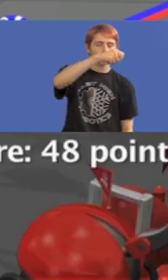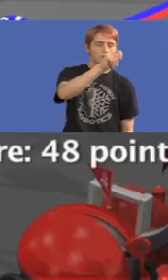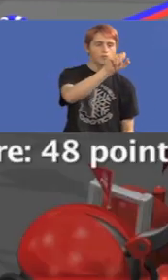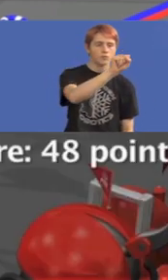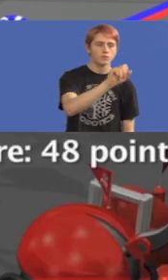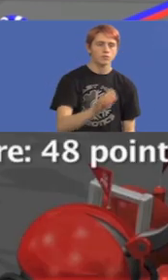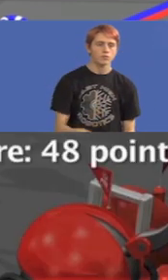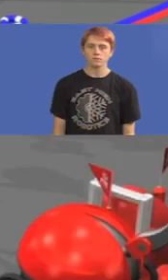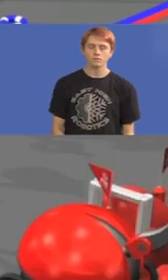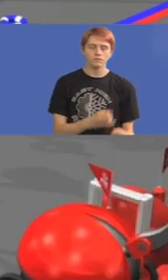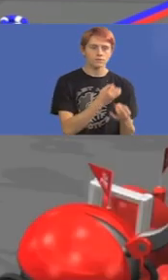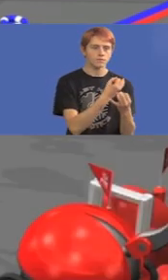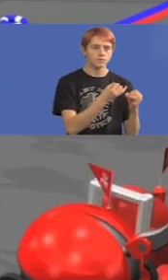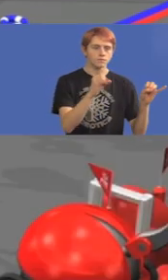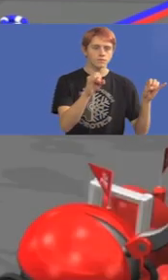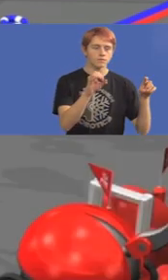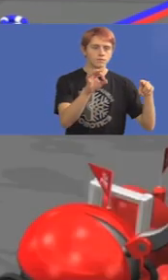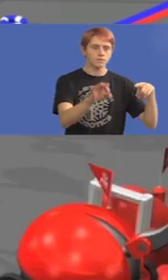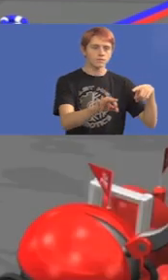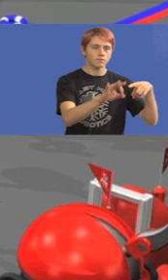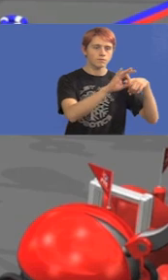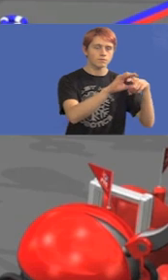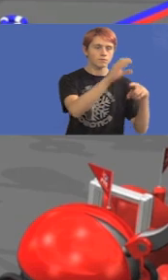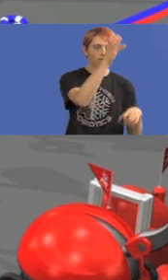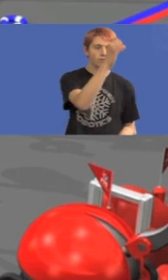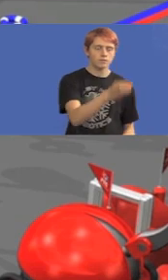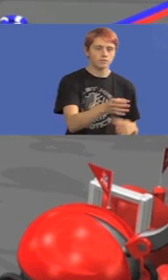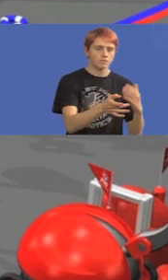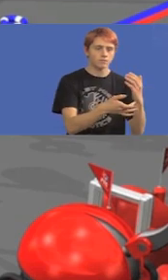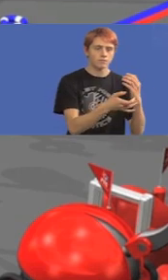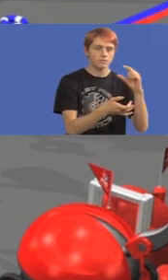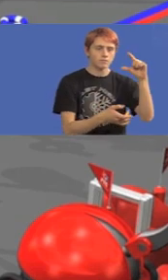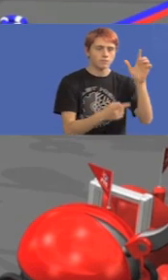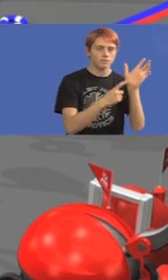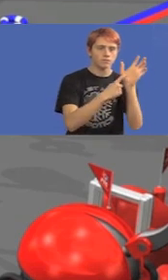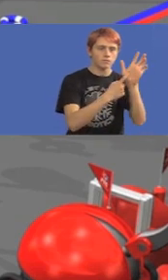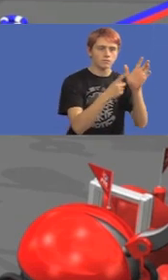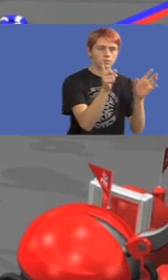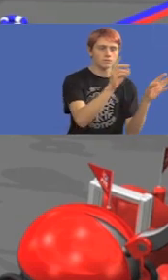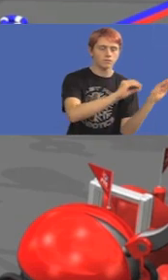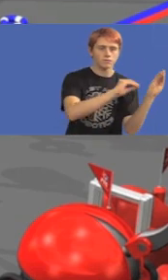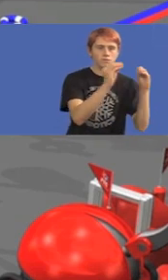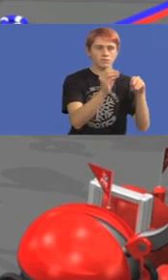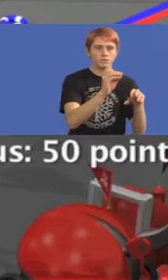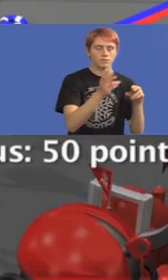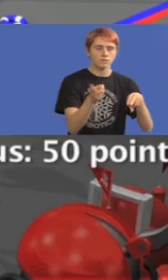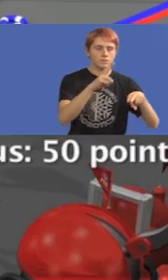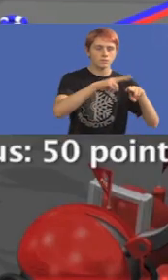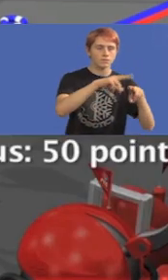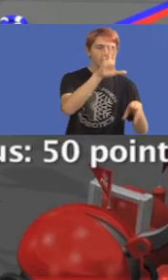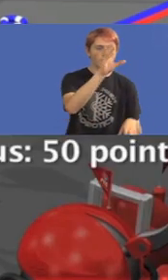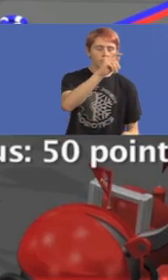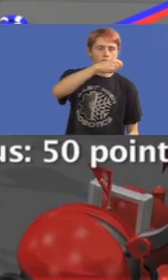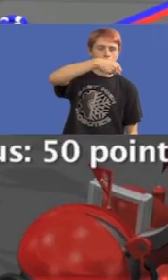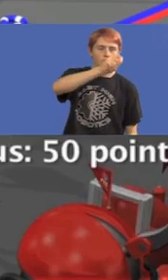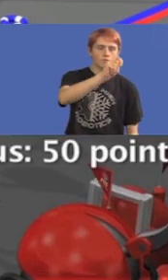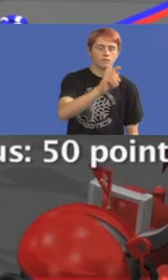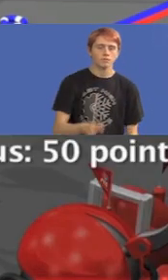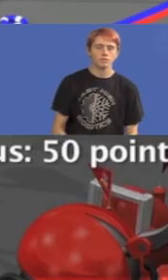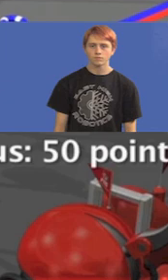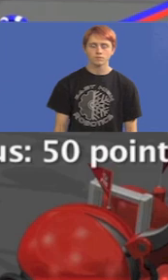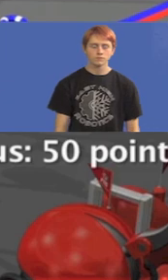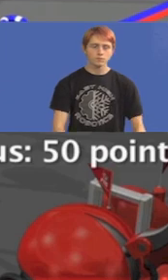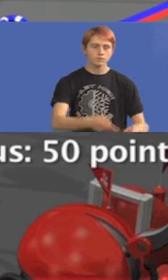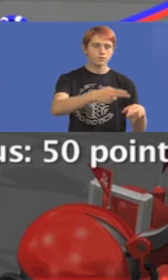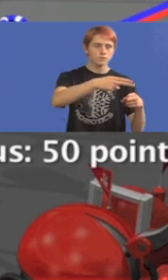points. Hanging an autonomous ring on a column with an infrared locating beacon earned them a bonus of 50 points. They